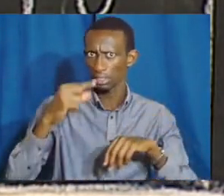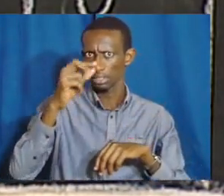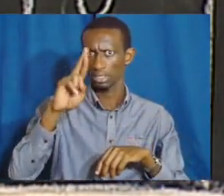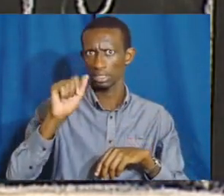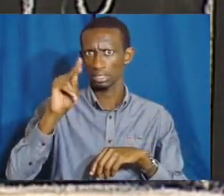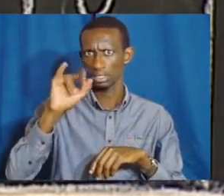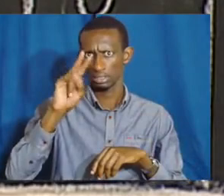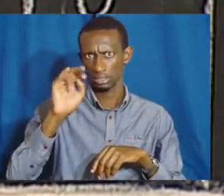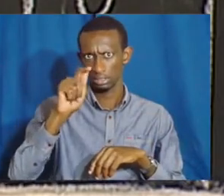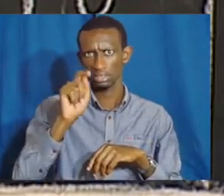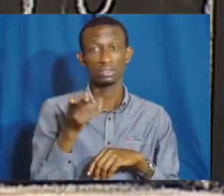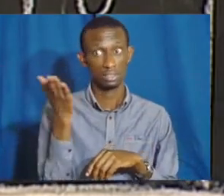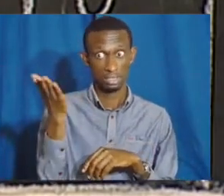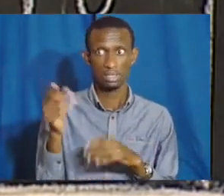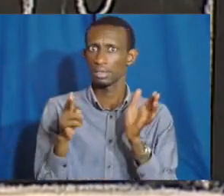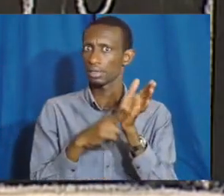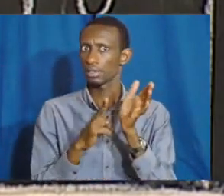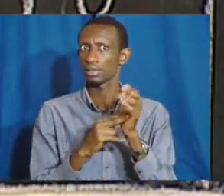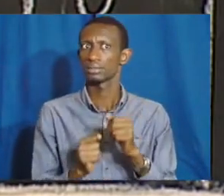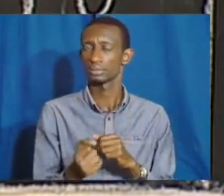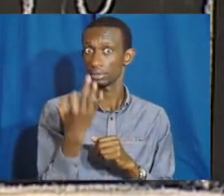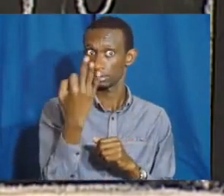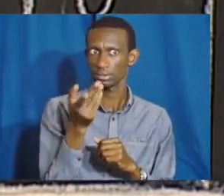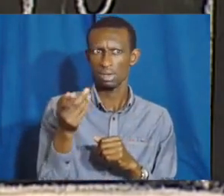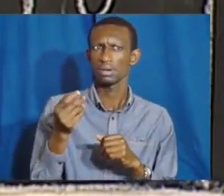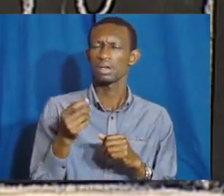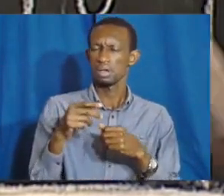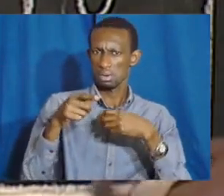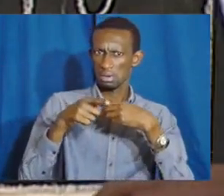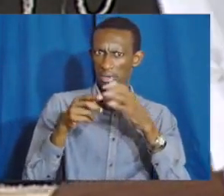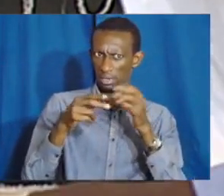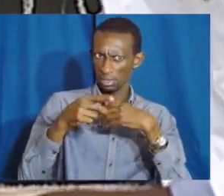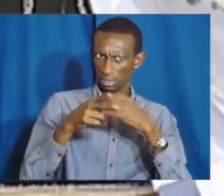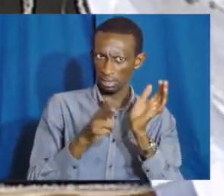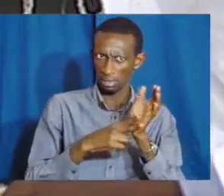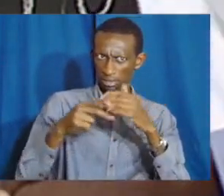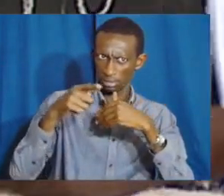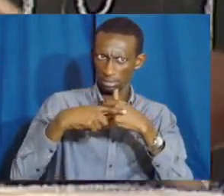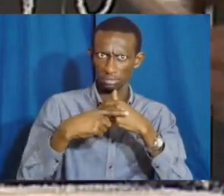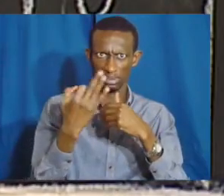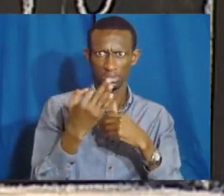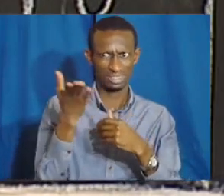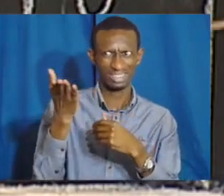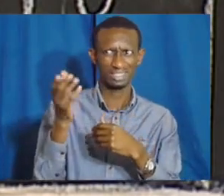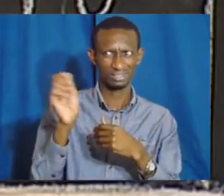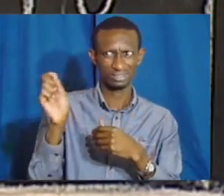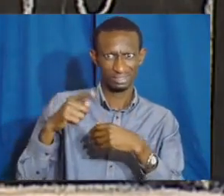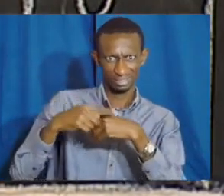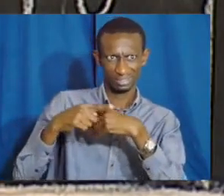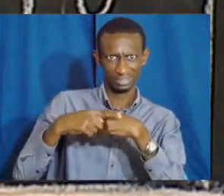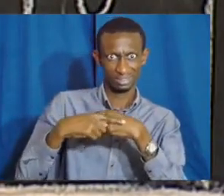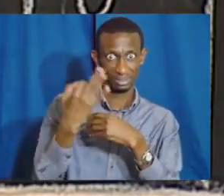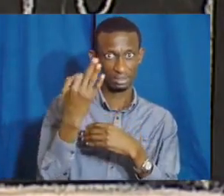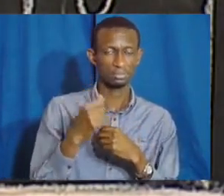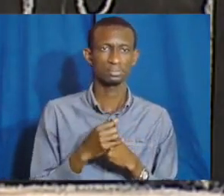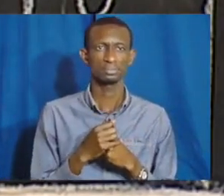here is equal to 3, negative 3, as you can see. Of course, there is a negative sign over here, negative